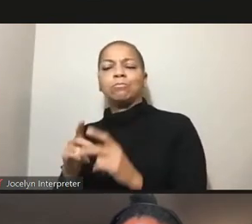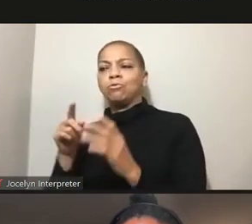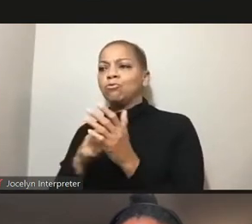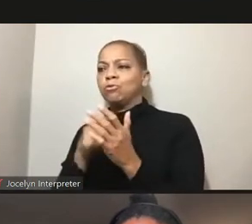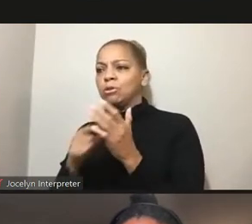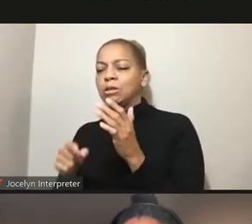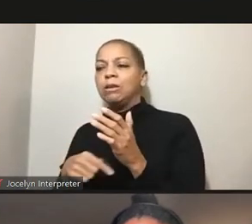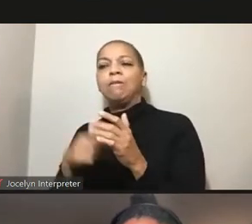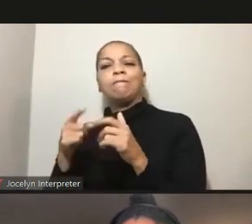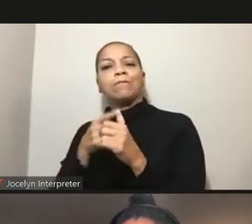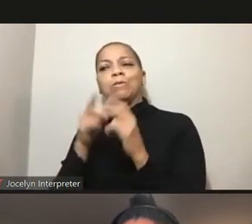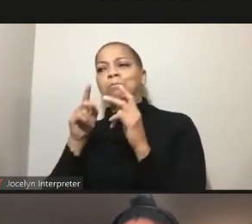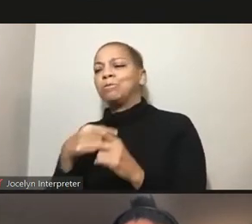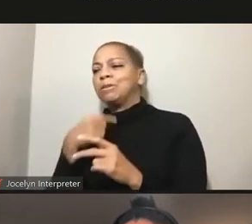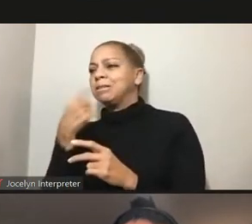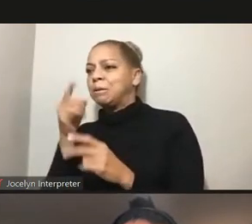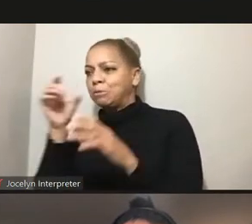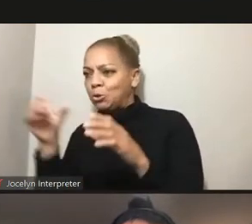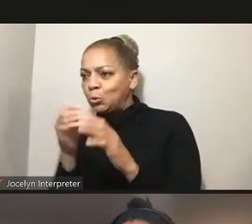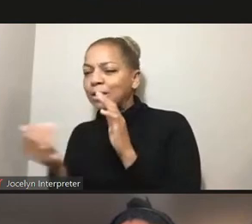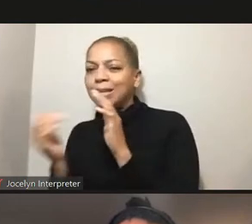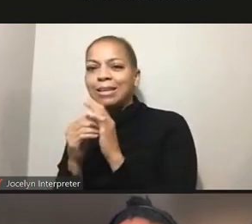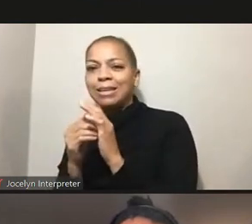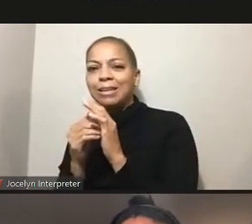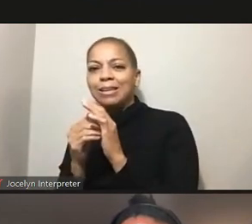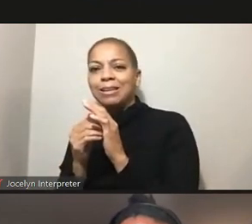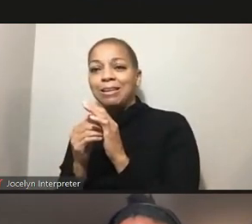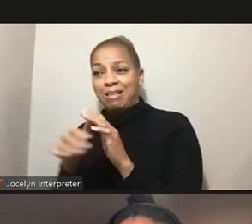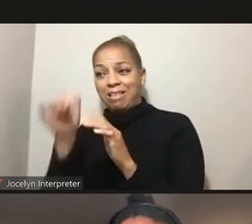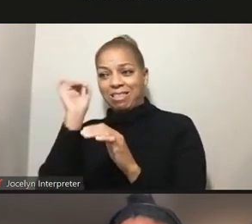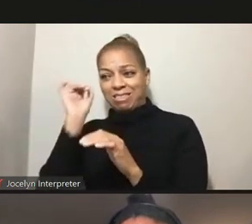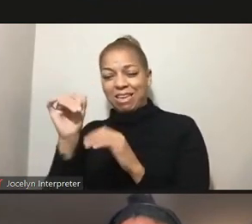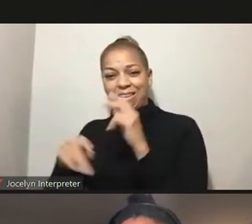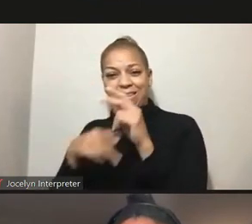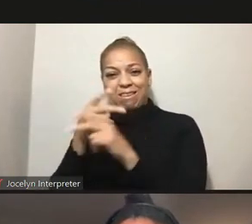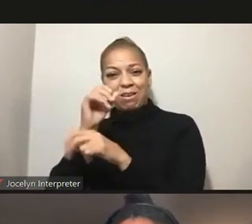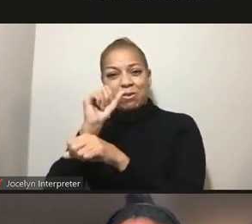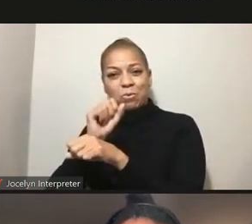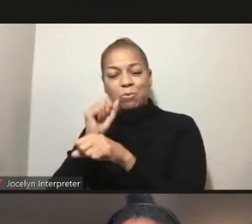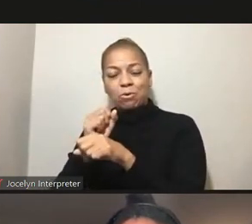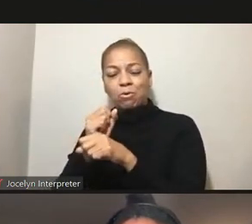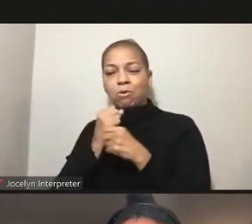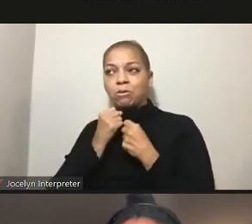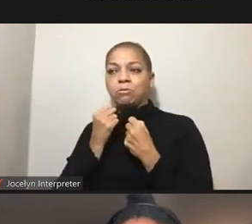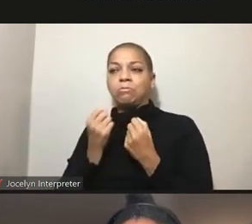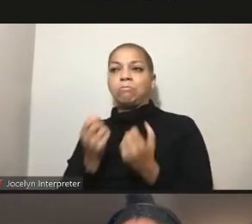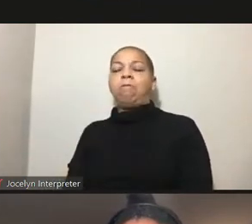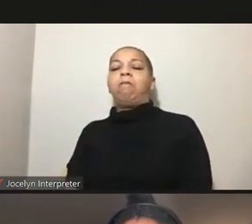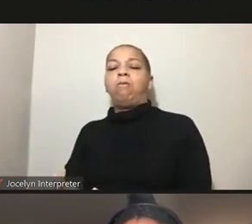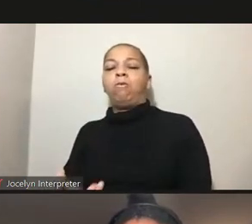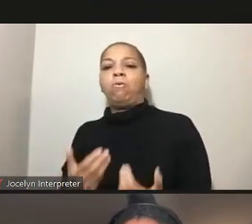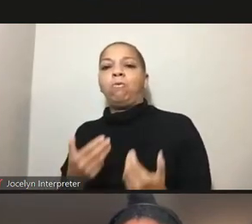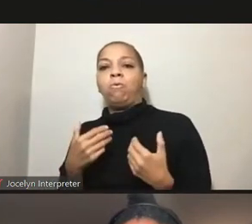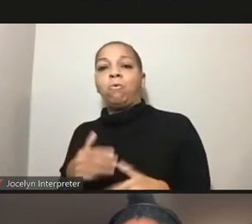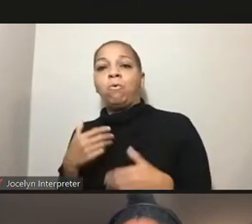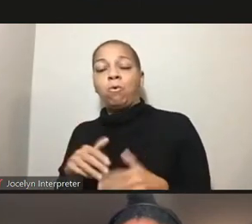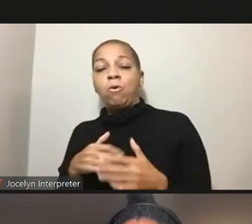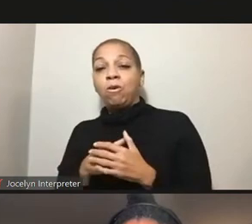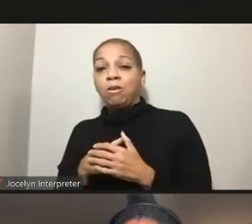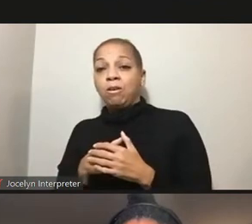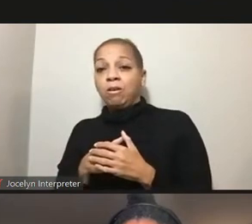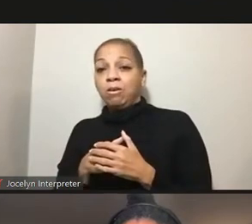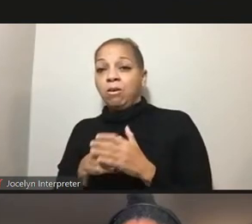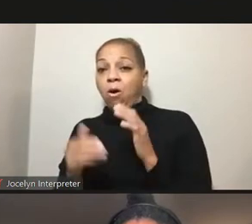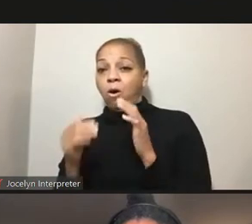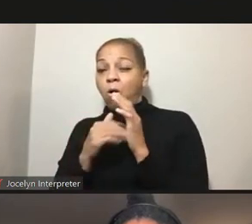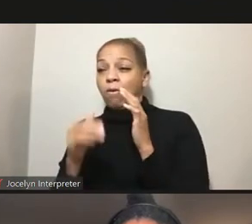over, right? And that work is exhausting because you often run up